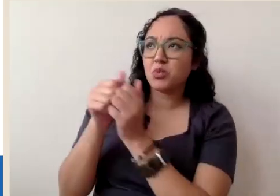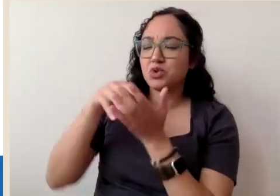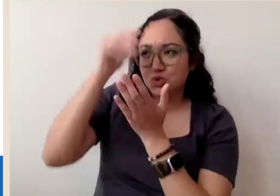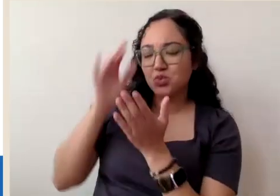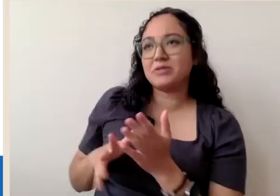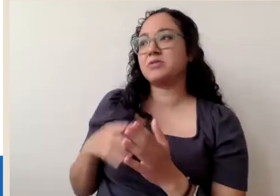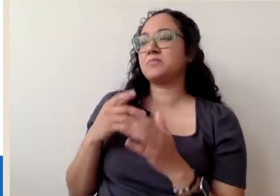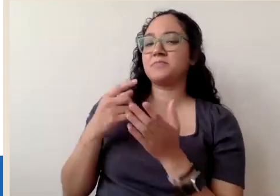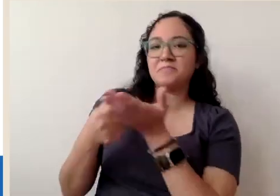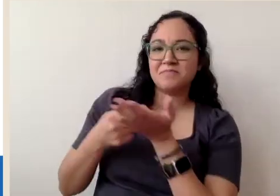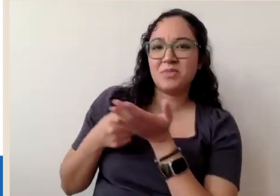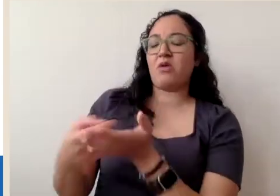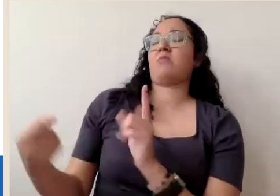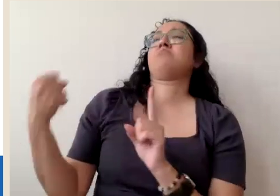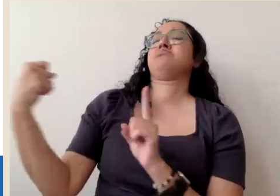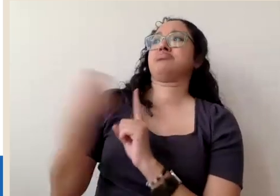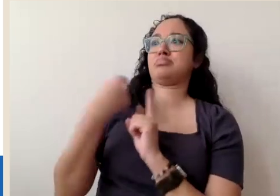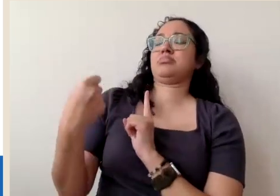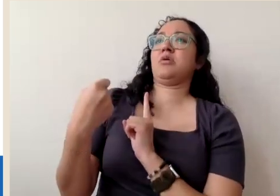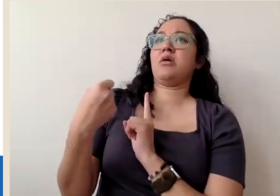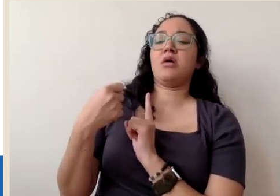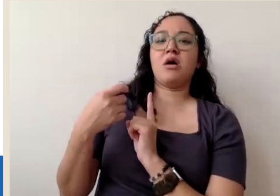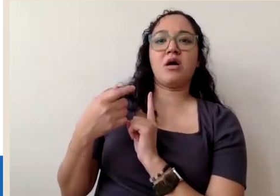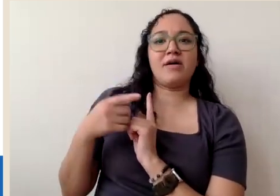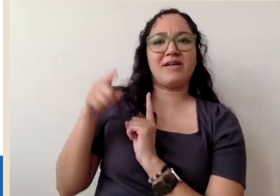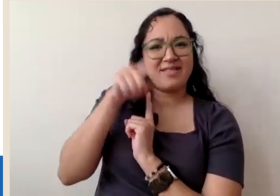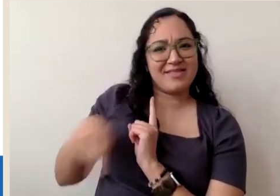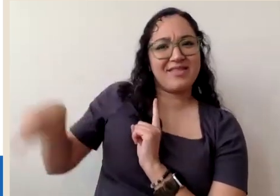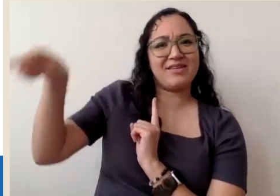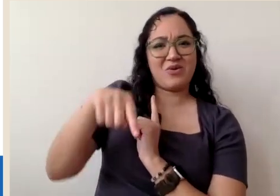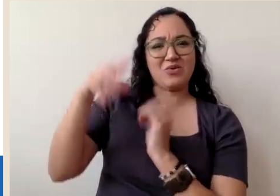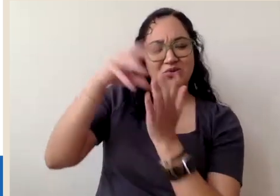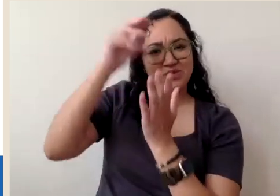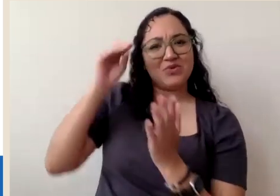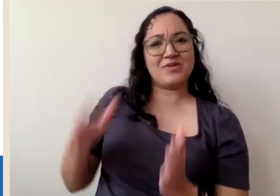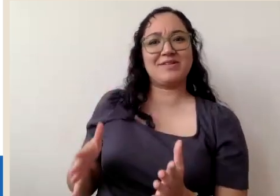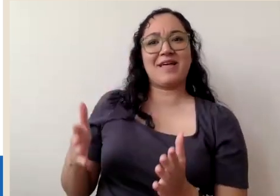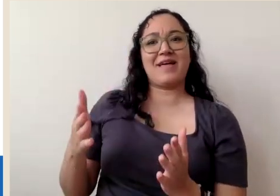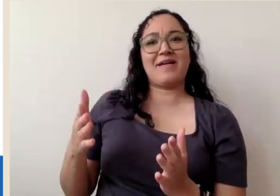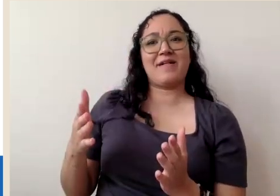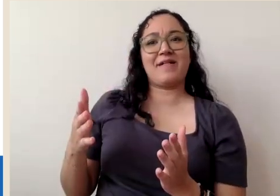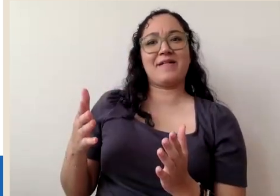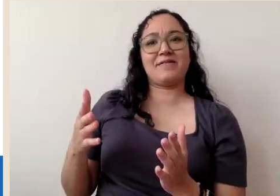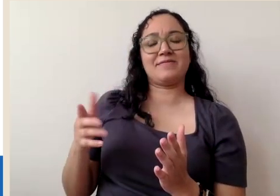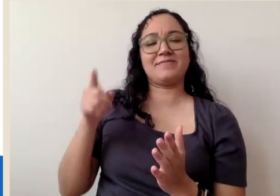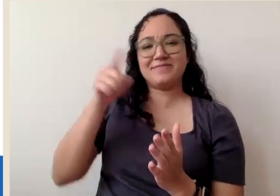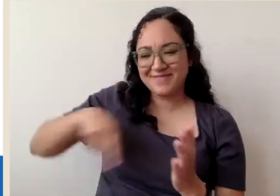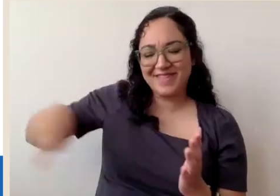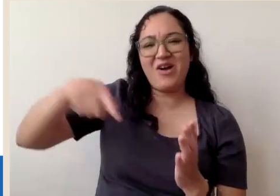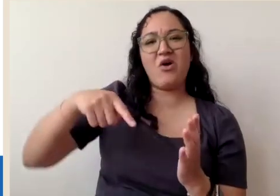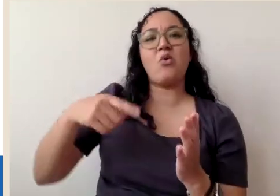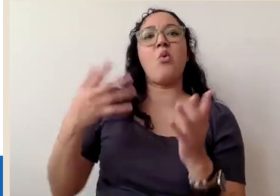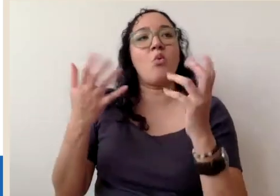in, it really hit me that these are the students that have the potential to help us get past this